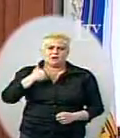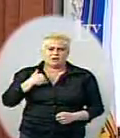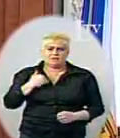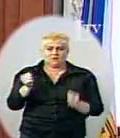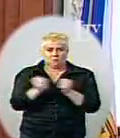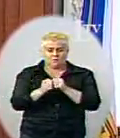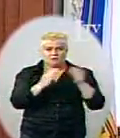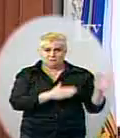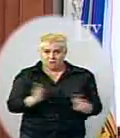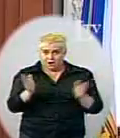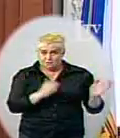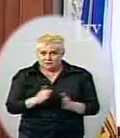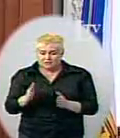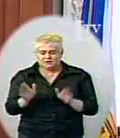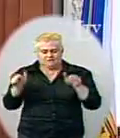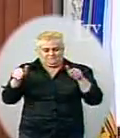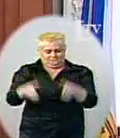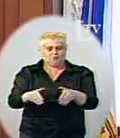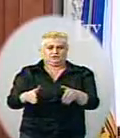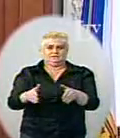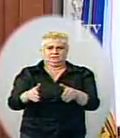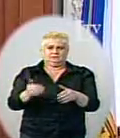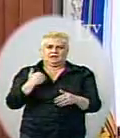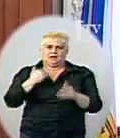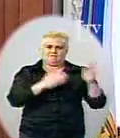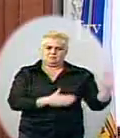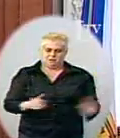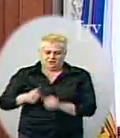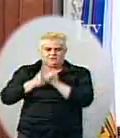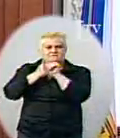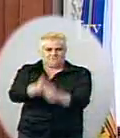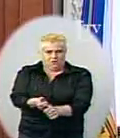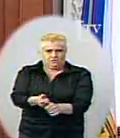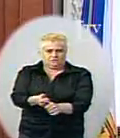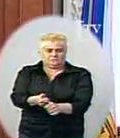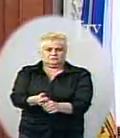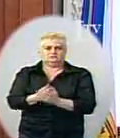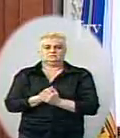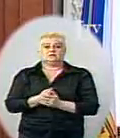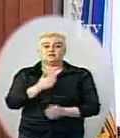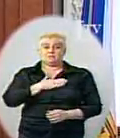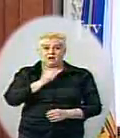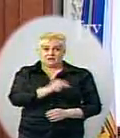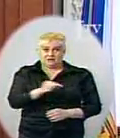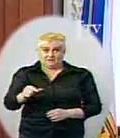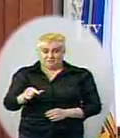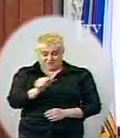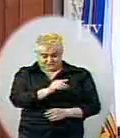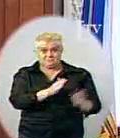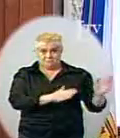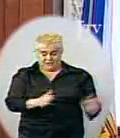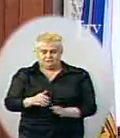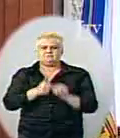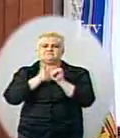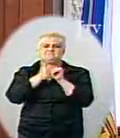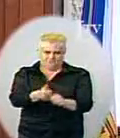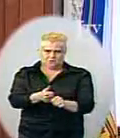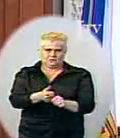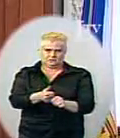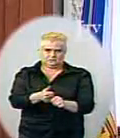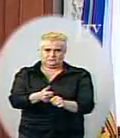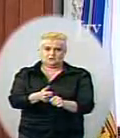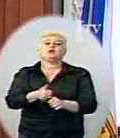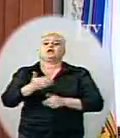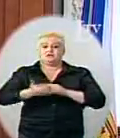a strong, focused plan. My government is sticking to its plan. The plan is on